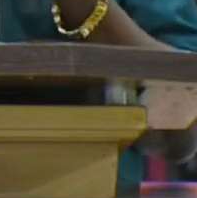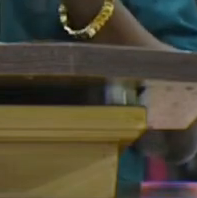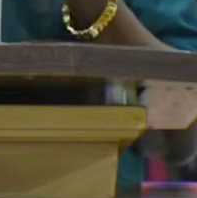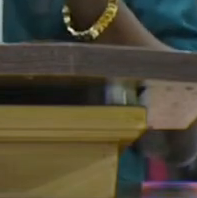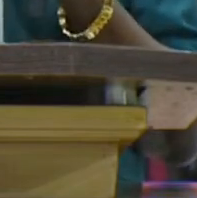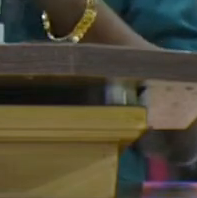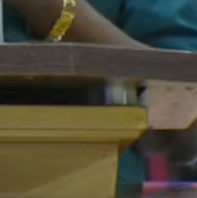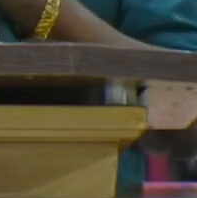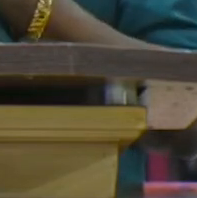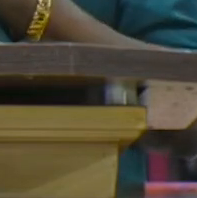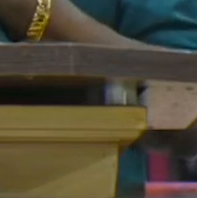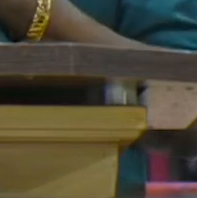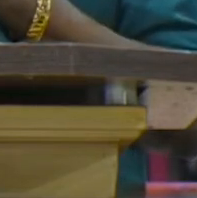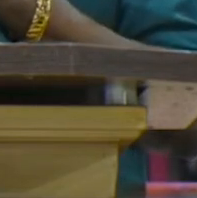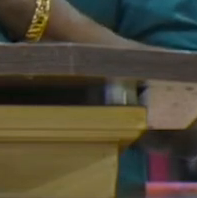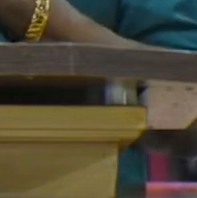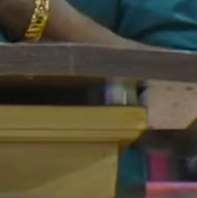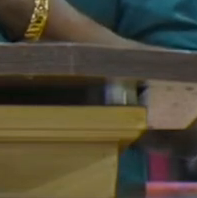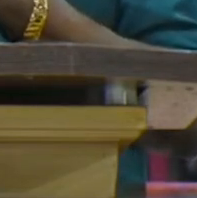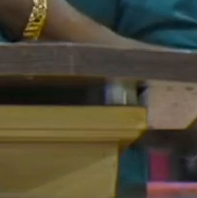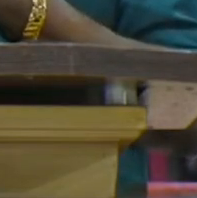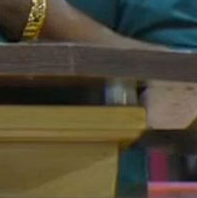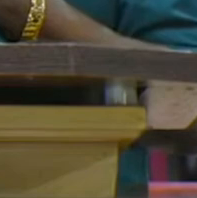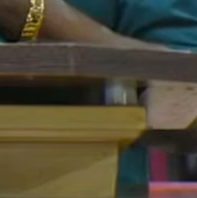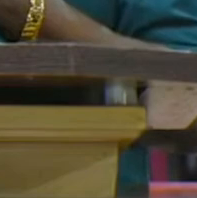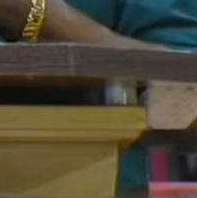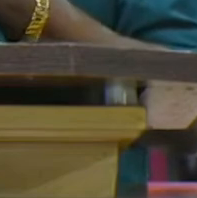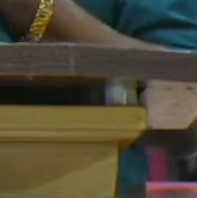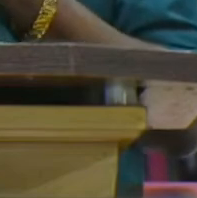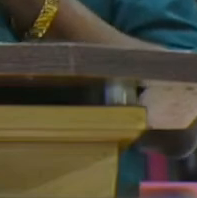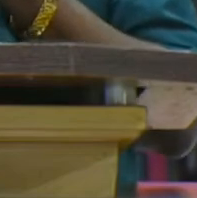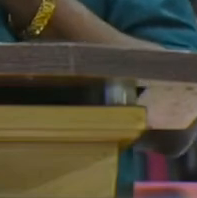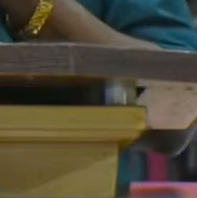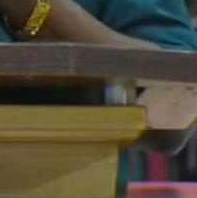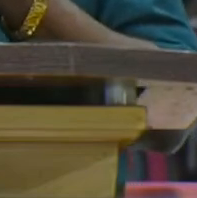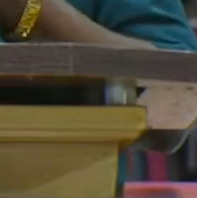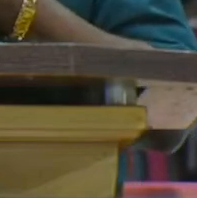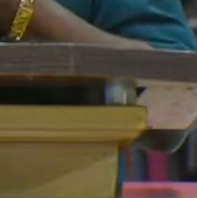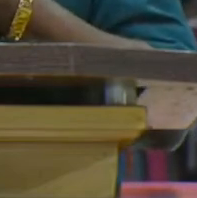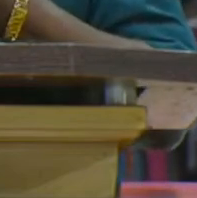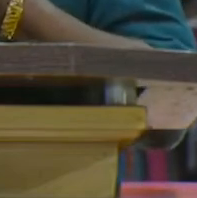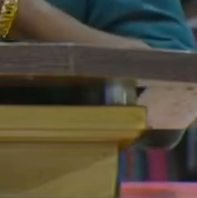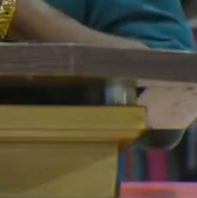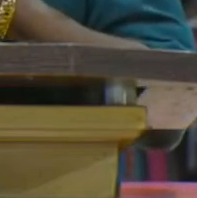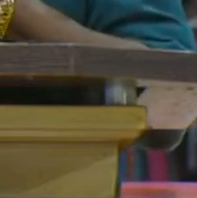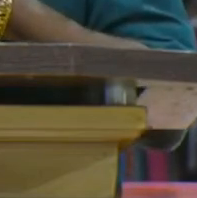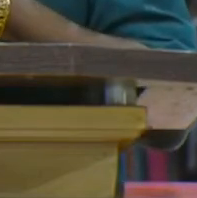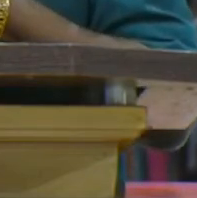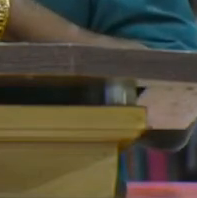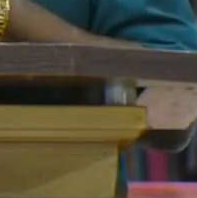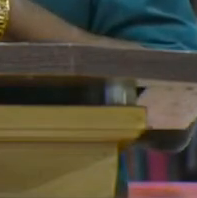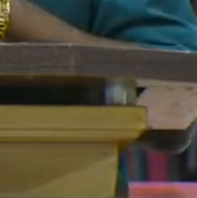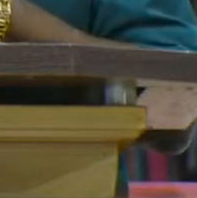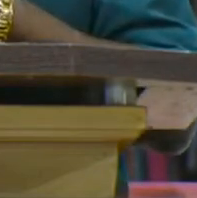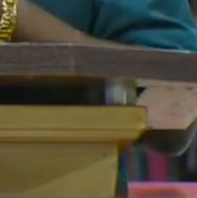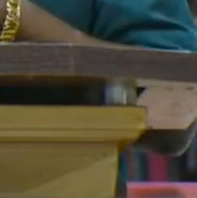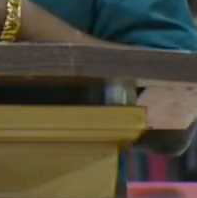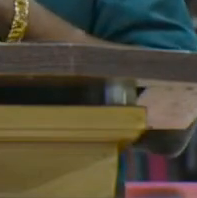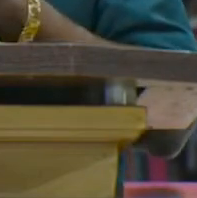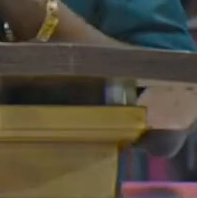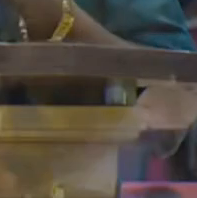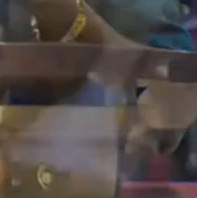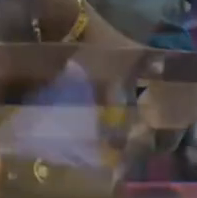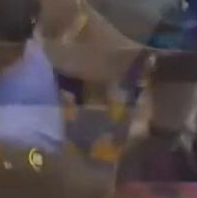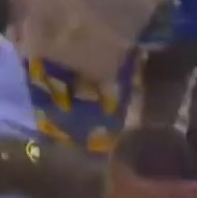and go speedily to your place. I promise we will be praying for you.